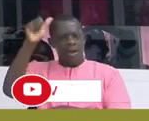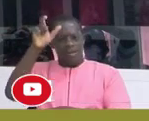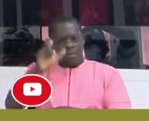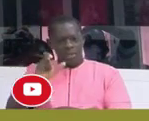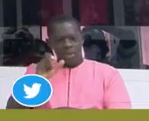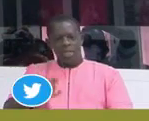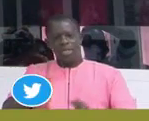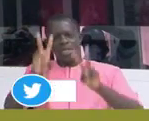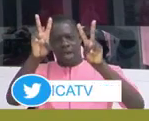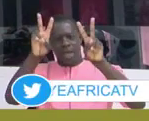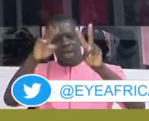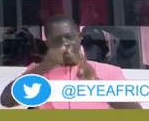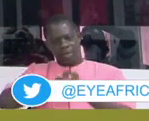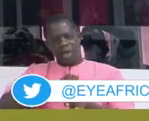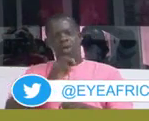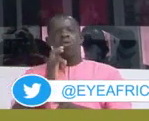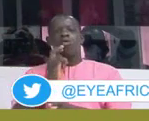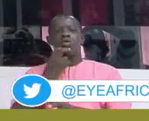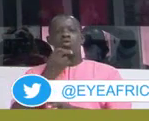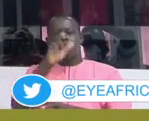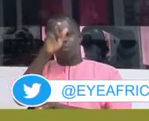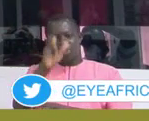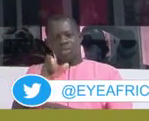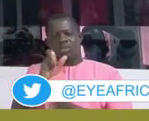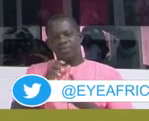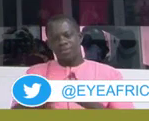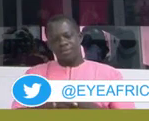know, but is my